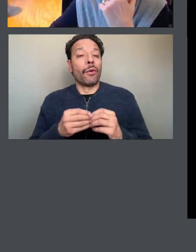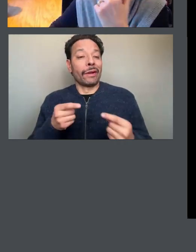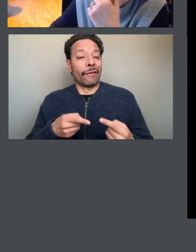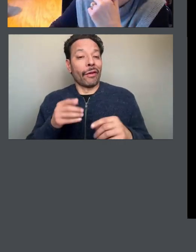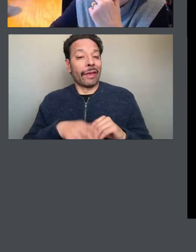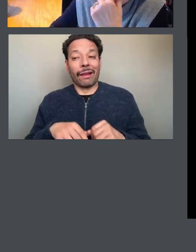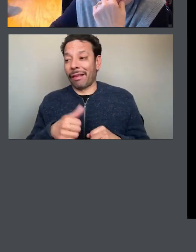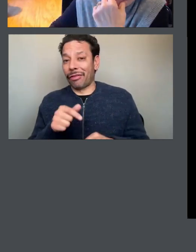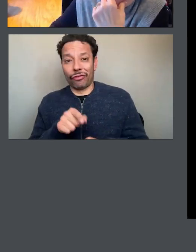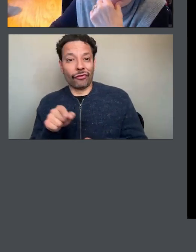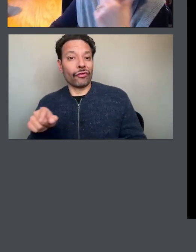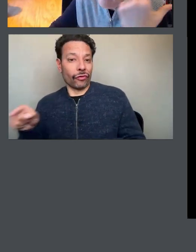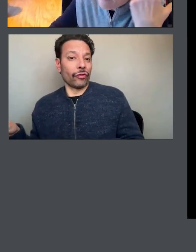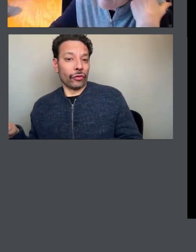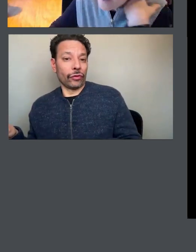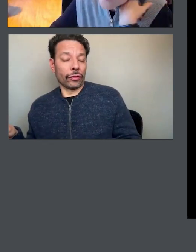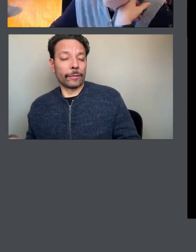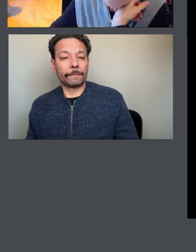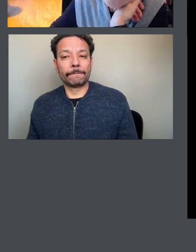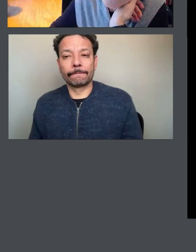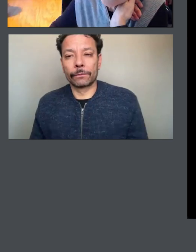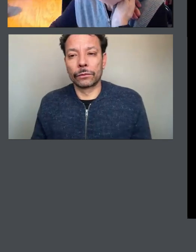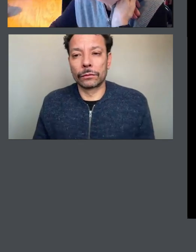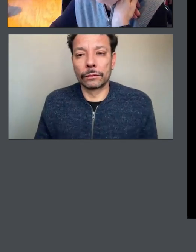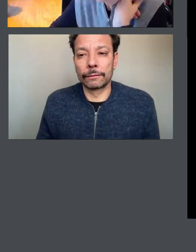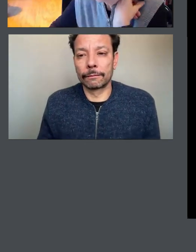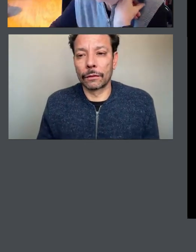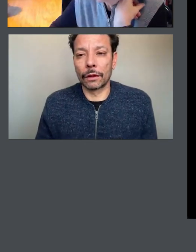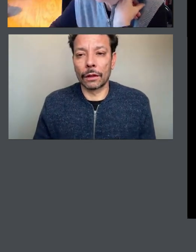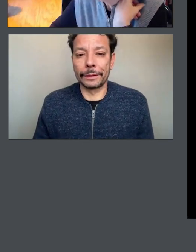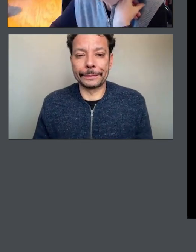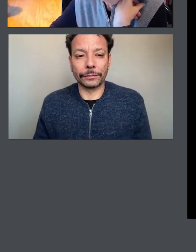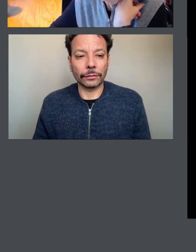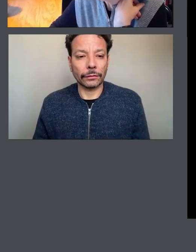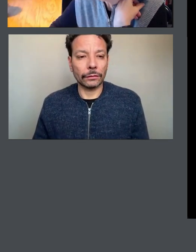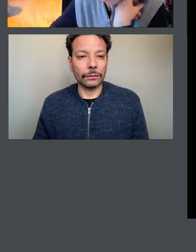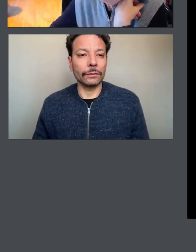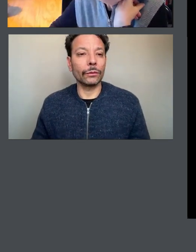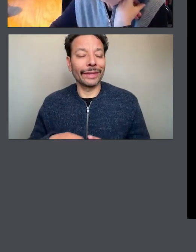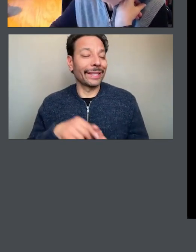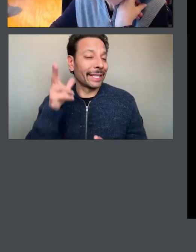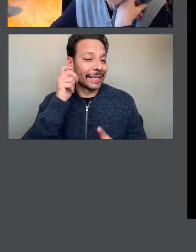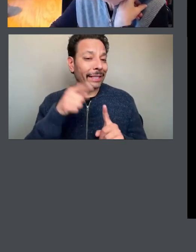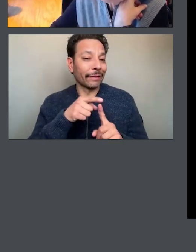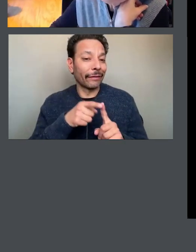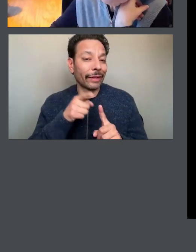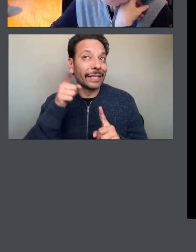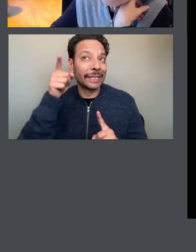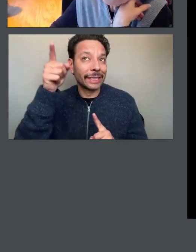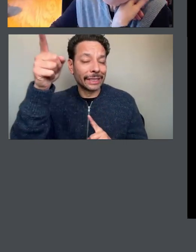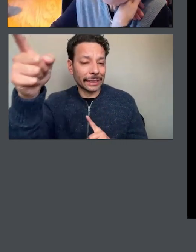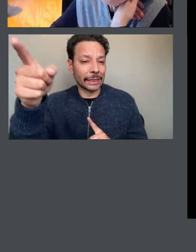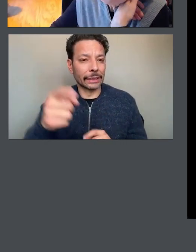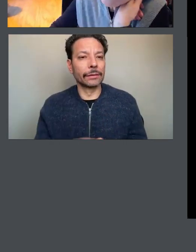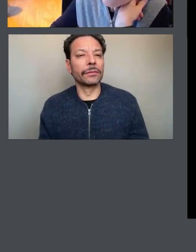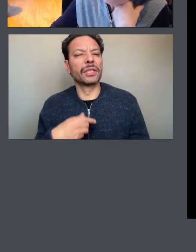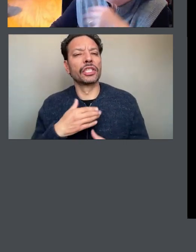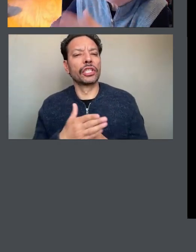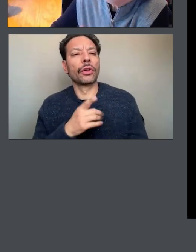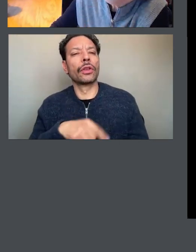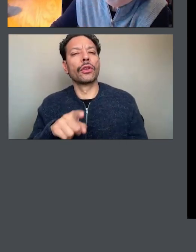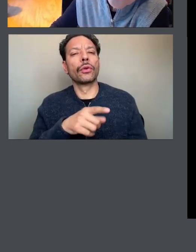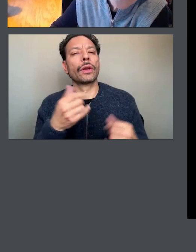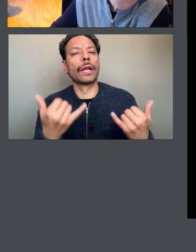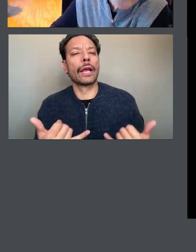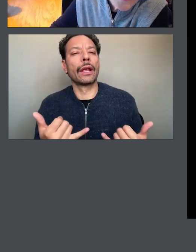anywhere else, is when they're listening at a distance. So let me share with you now